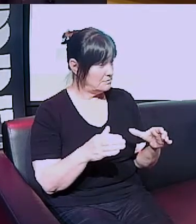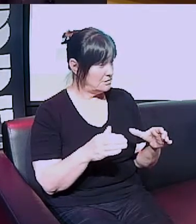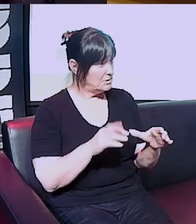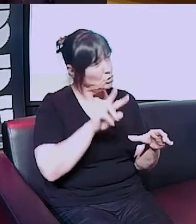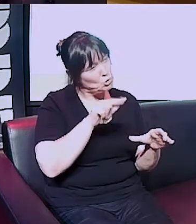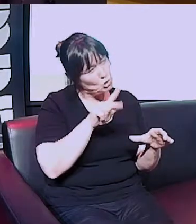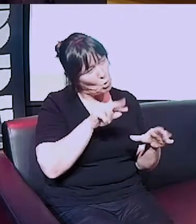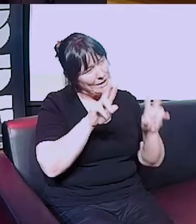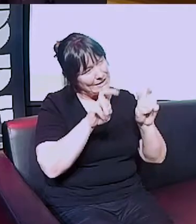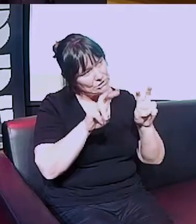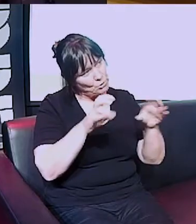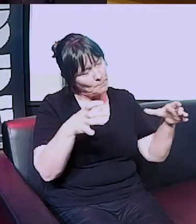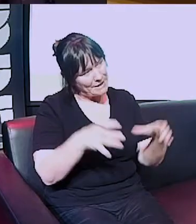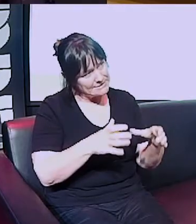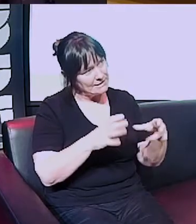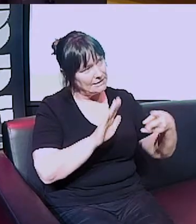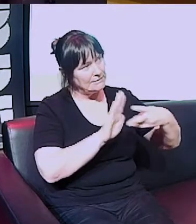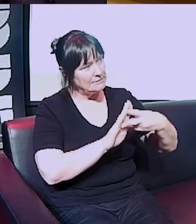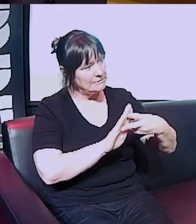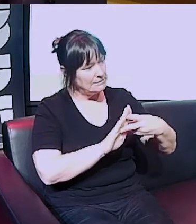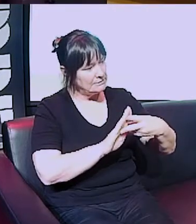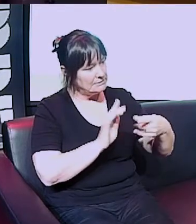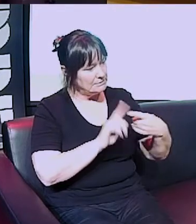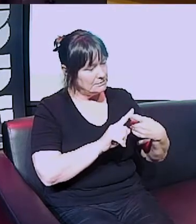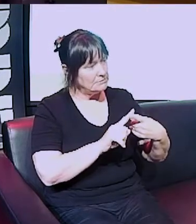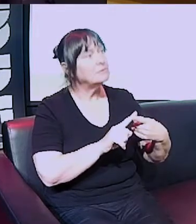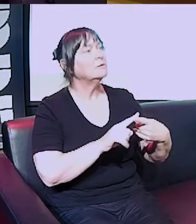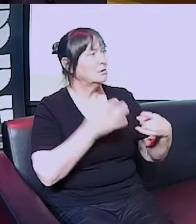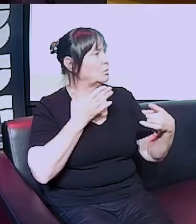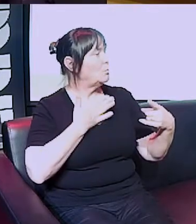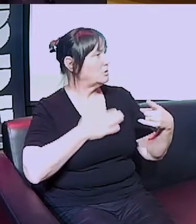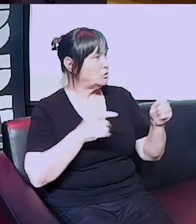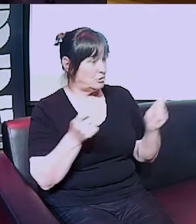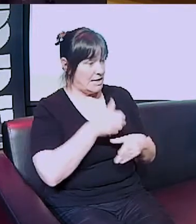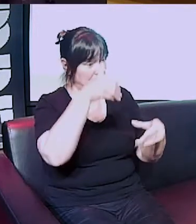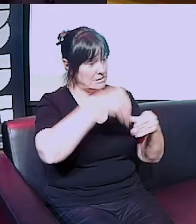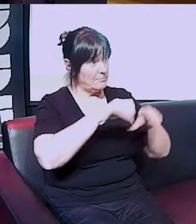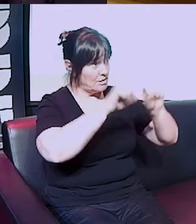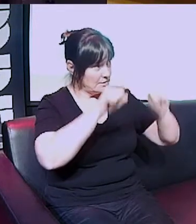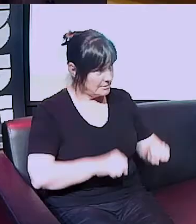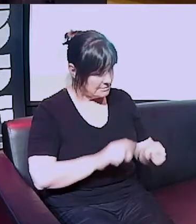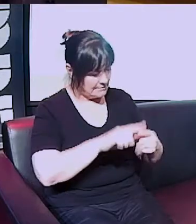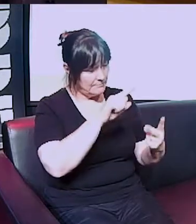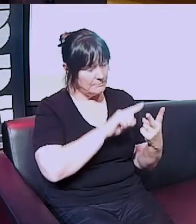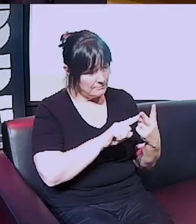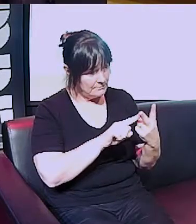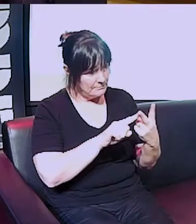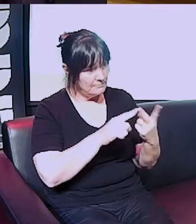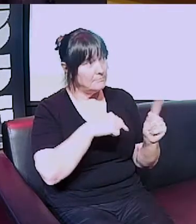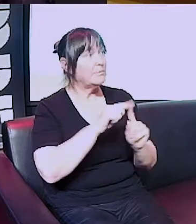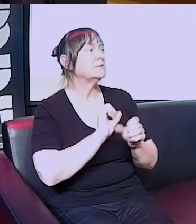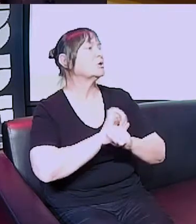dual issue party. You've got the desire to change the democratic system and tweak that, and also the